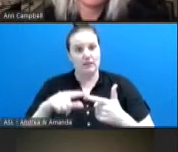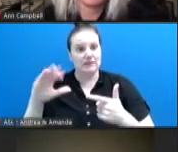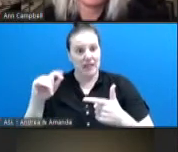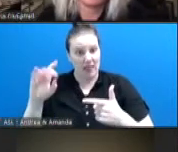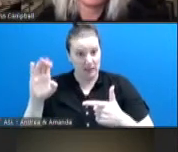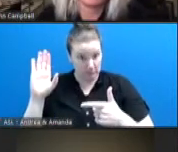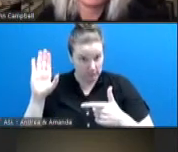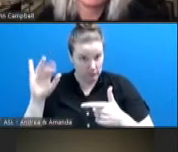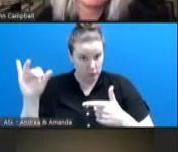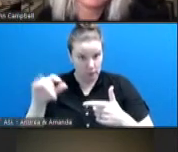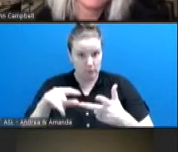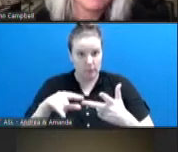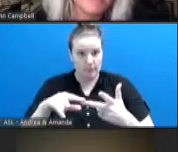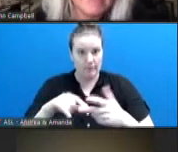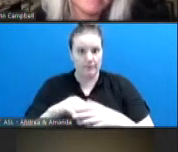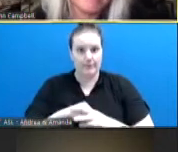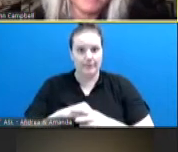up.